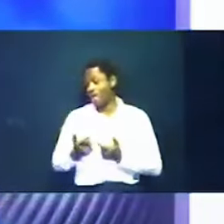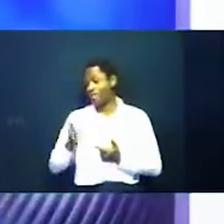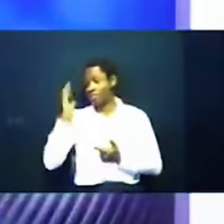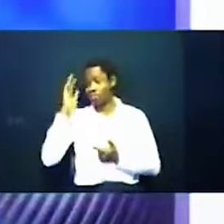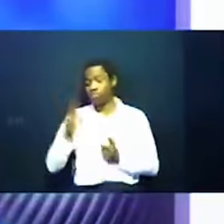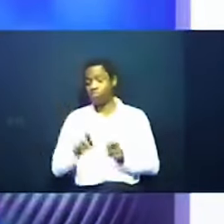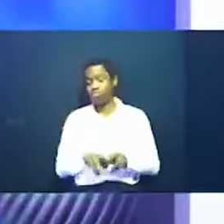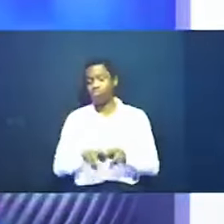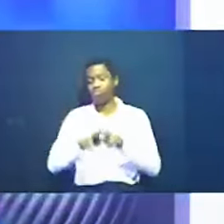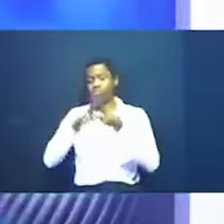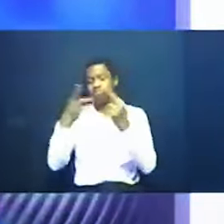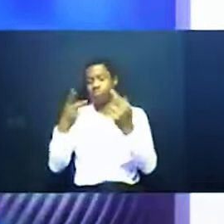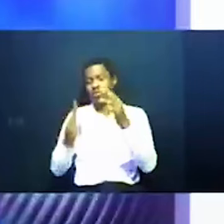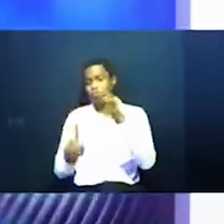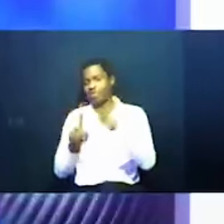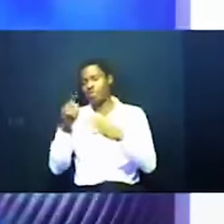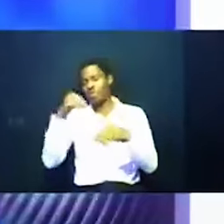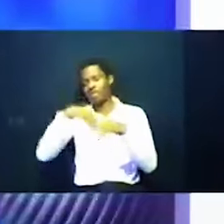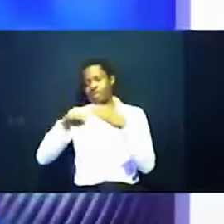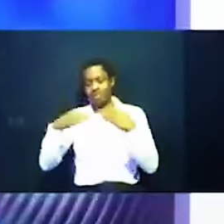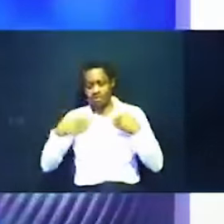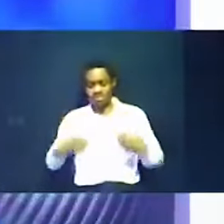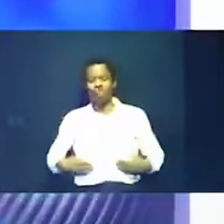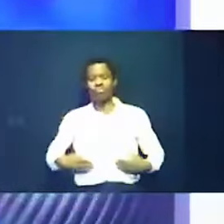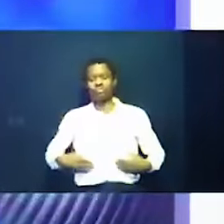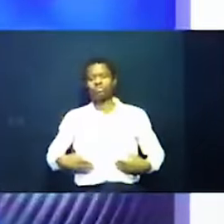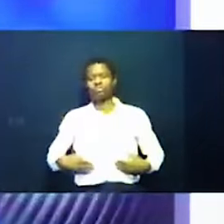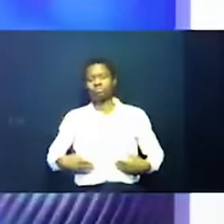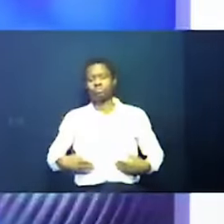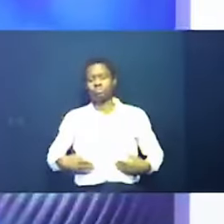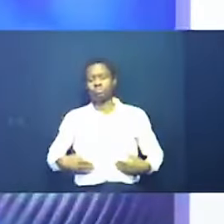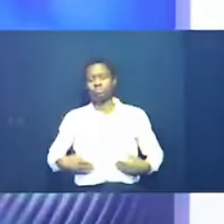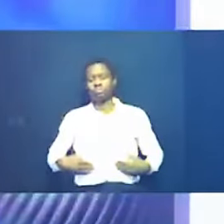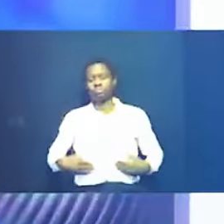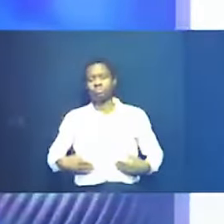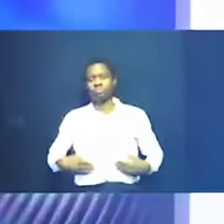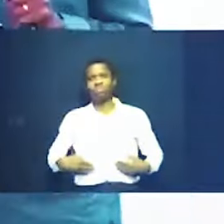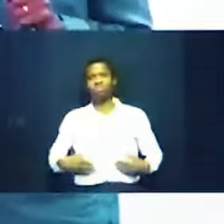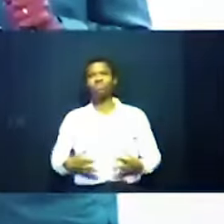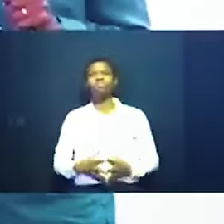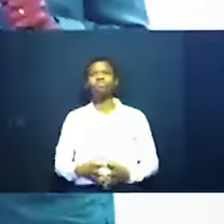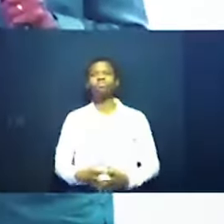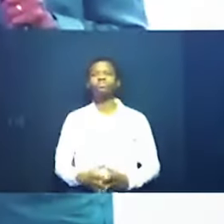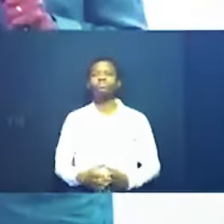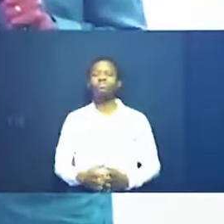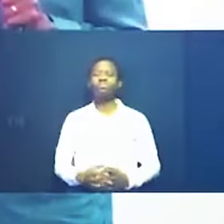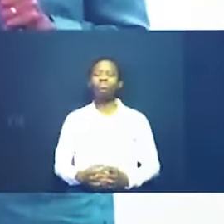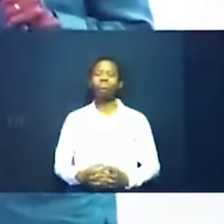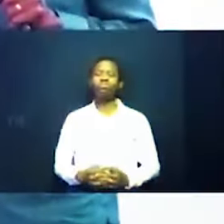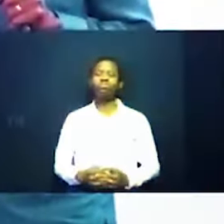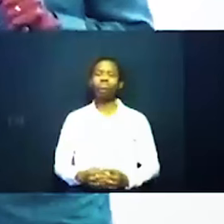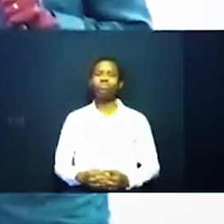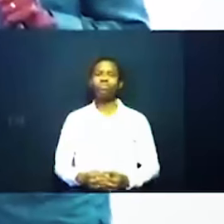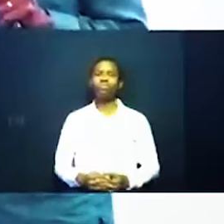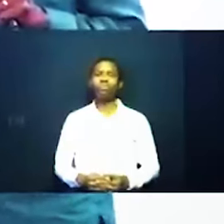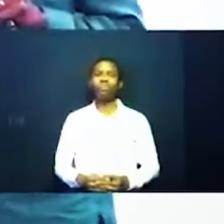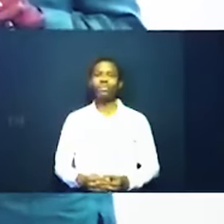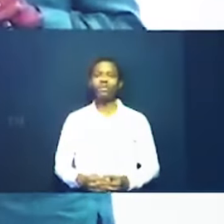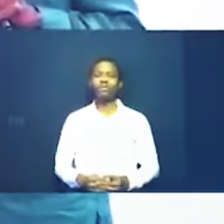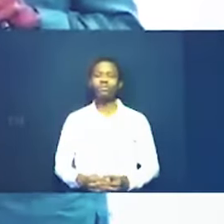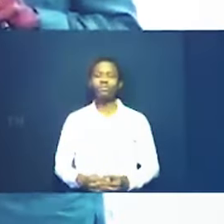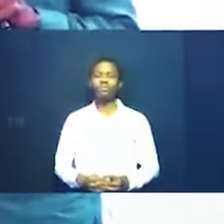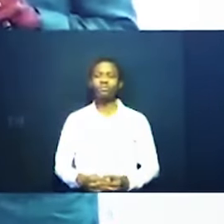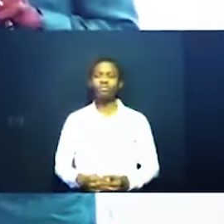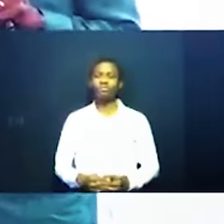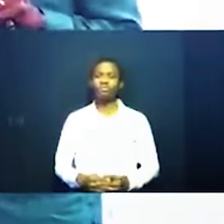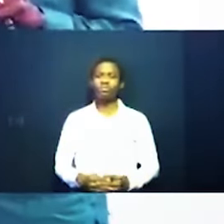be revealed in our mortal body. If we say yeah yet yes ye da yesu da yesu nti